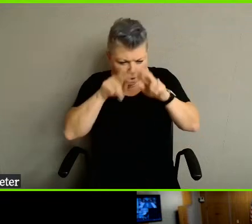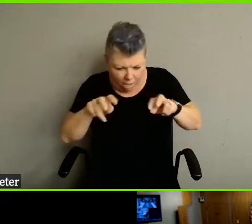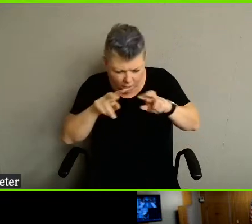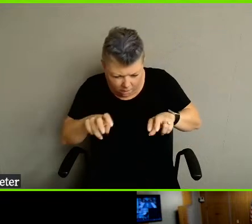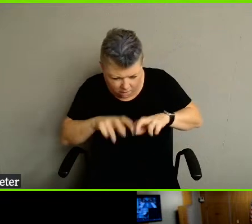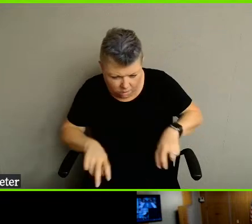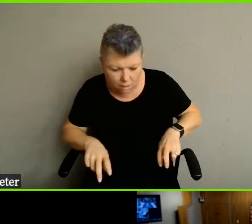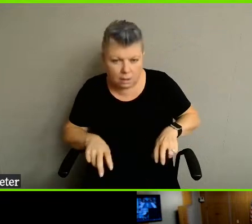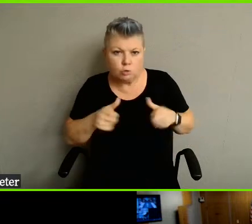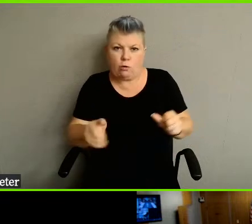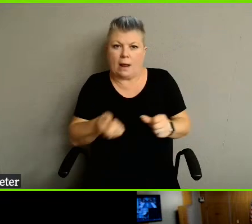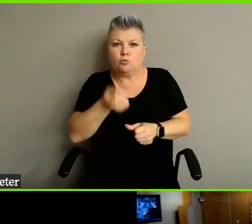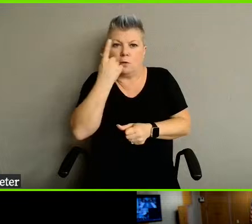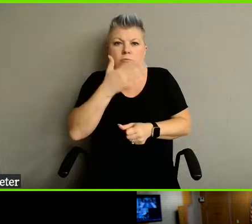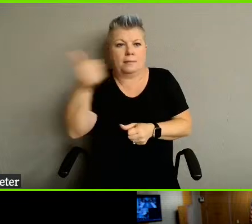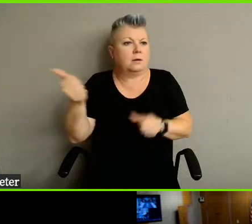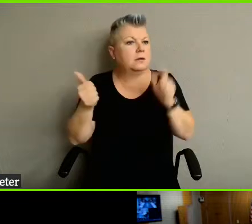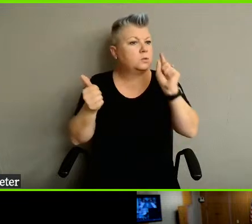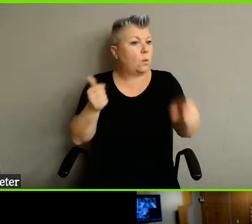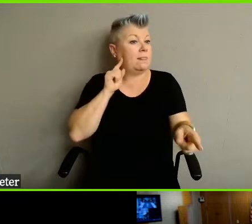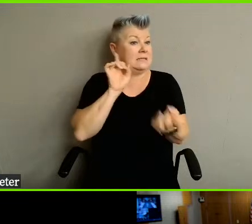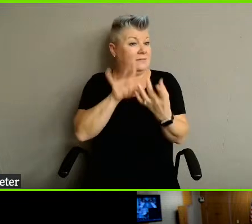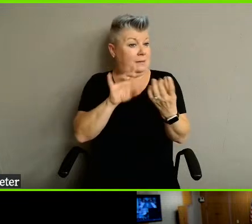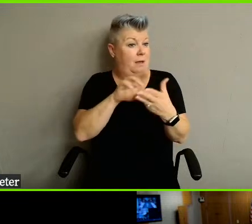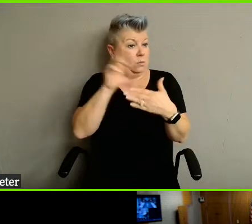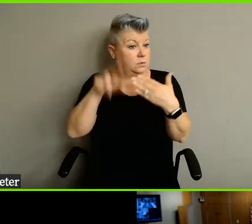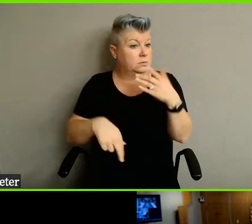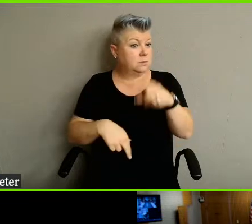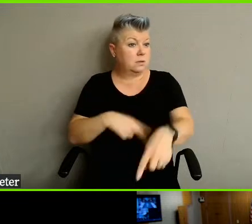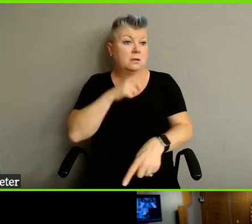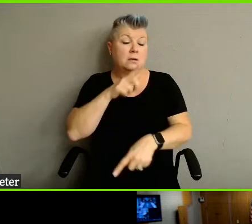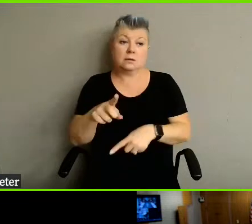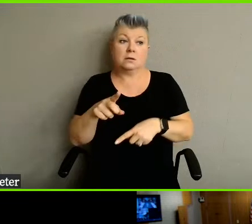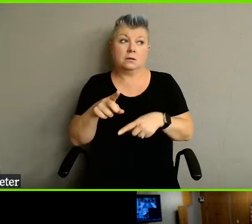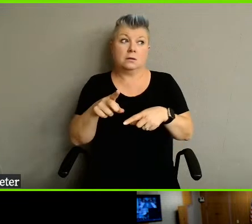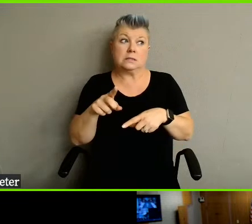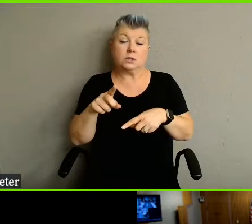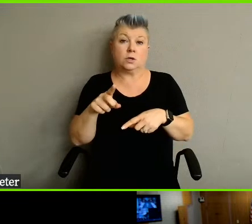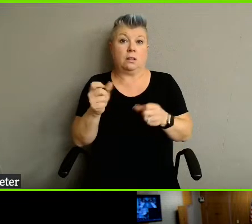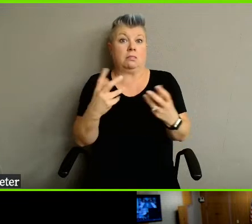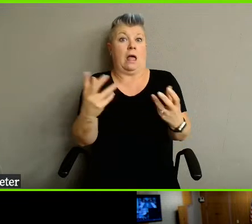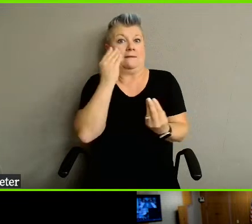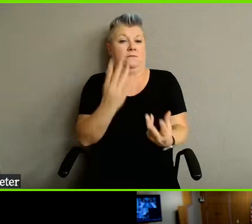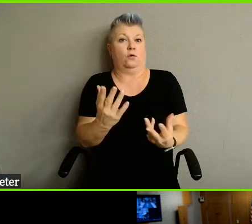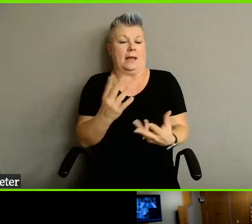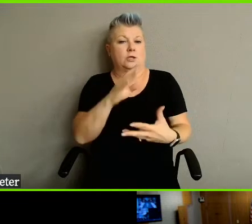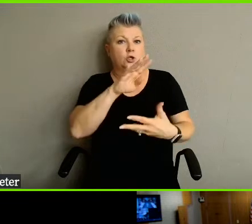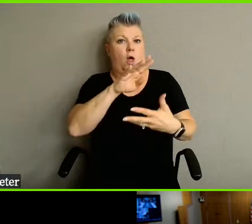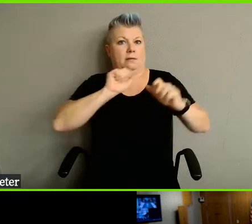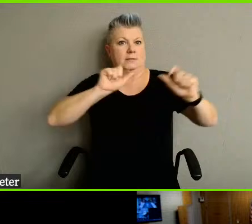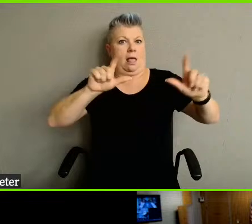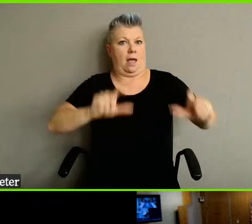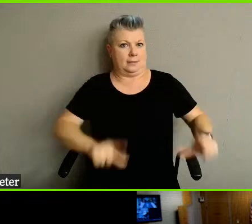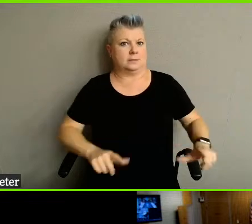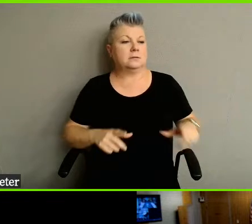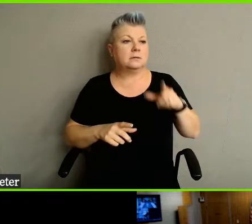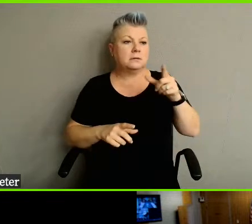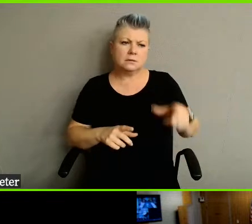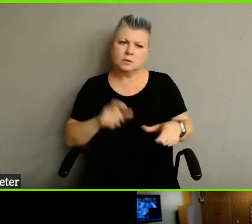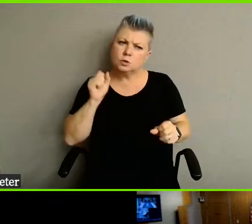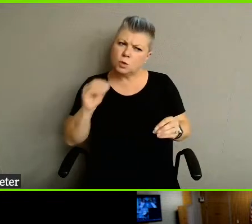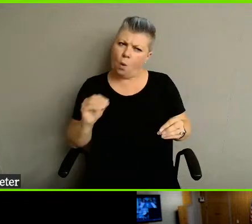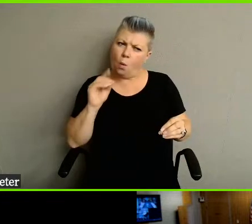So these are feedback results. They're pretty busy slides. Were the